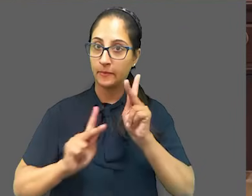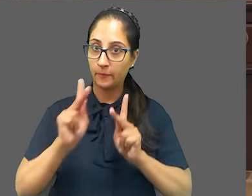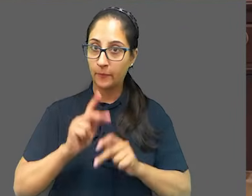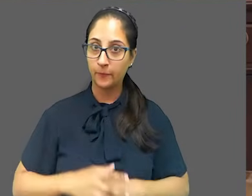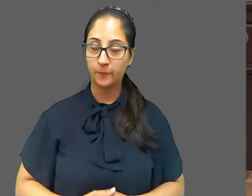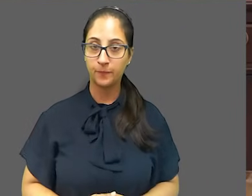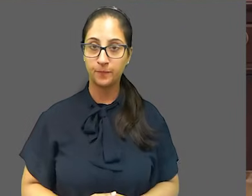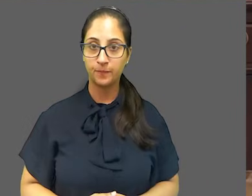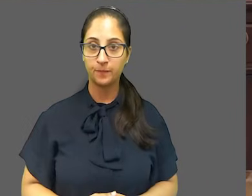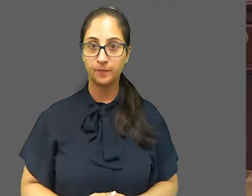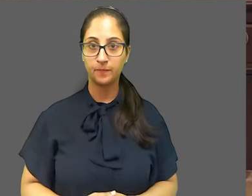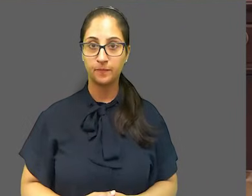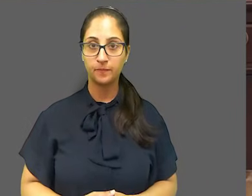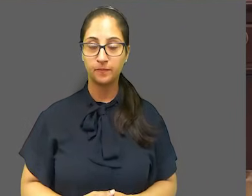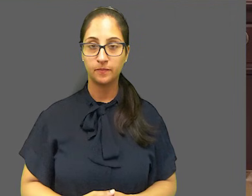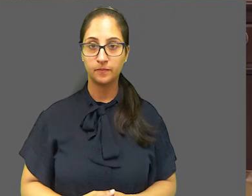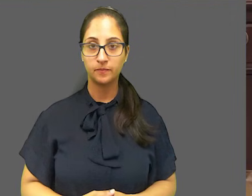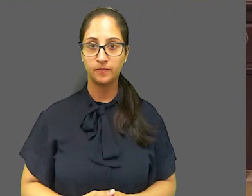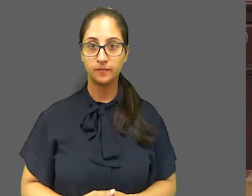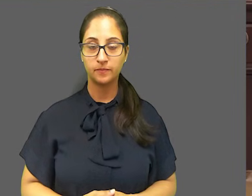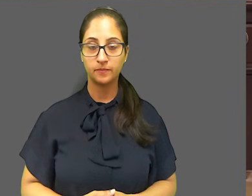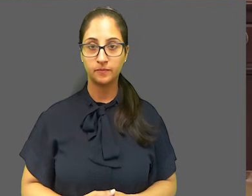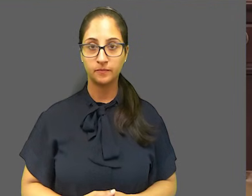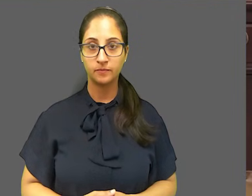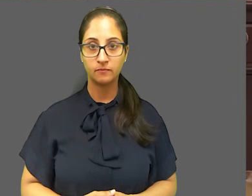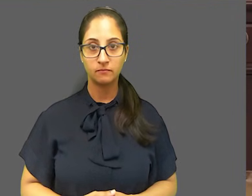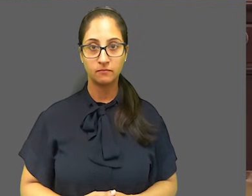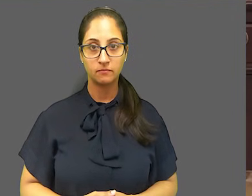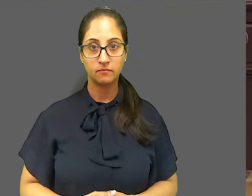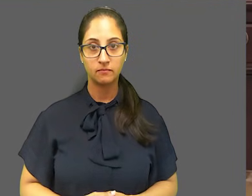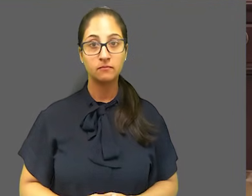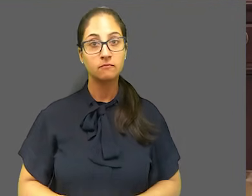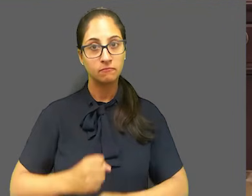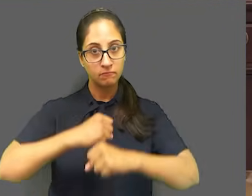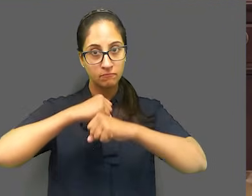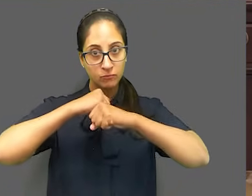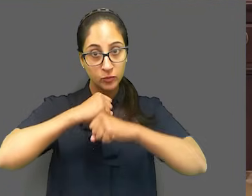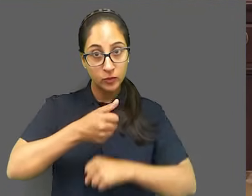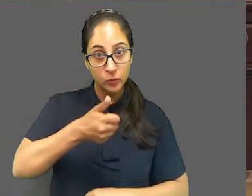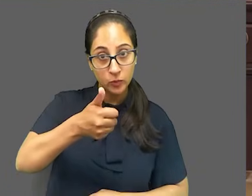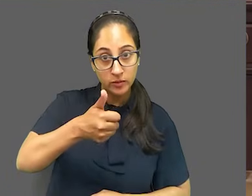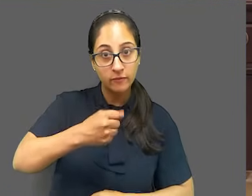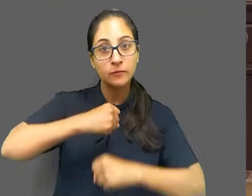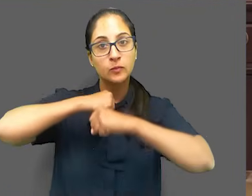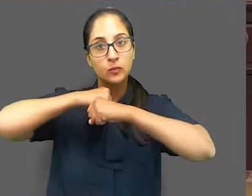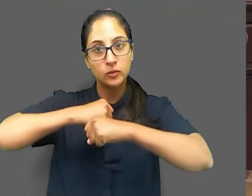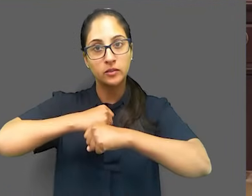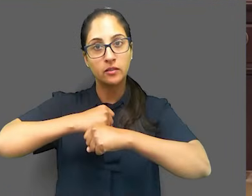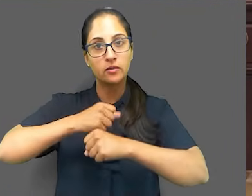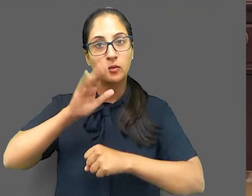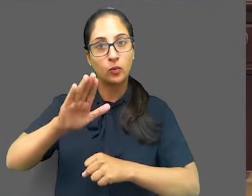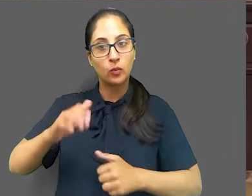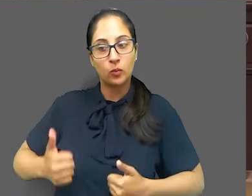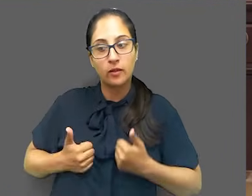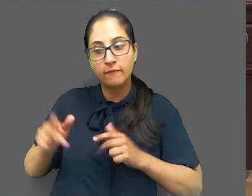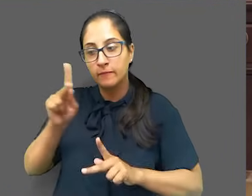your homes. Do everything you can to protect yourselves and your loved